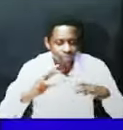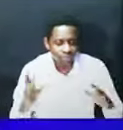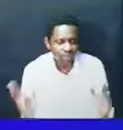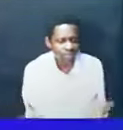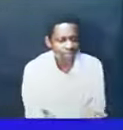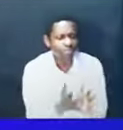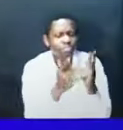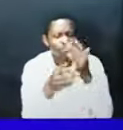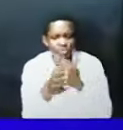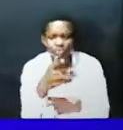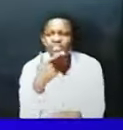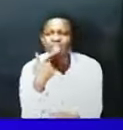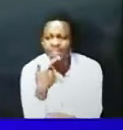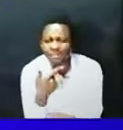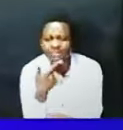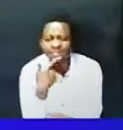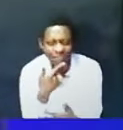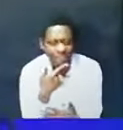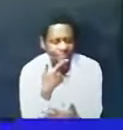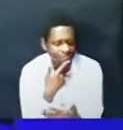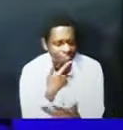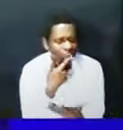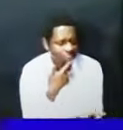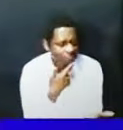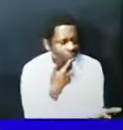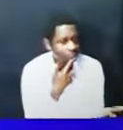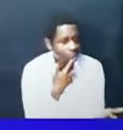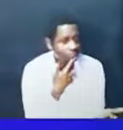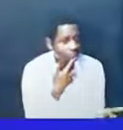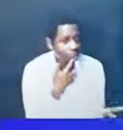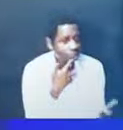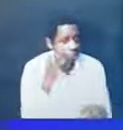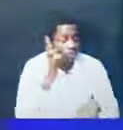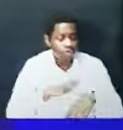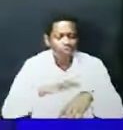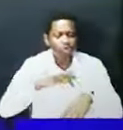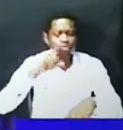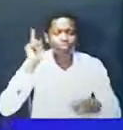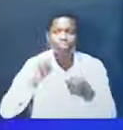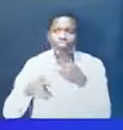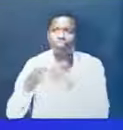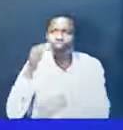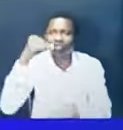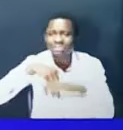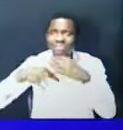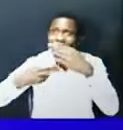praising God and saying, glory to God in the highest,